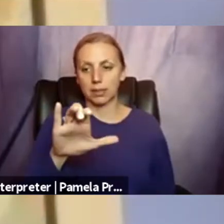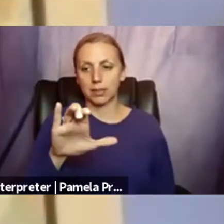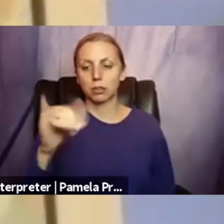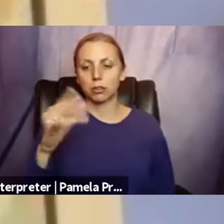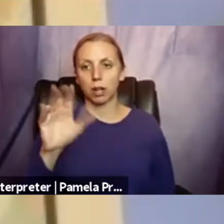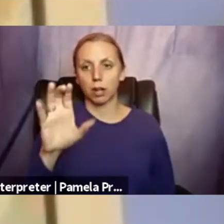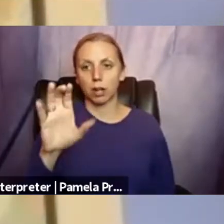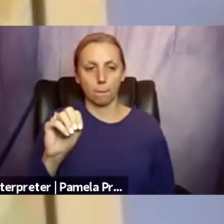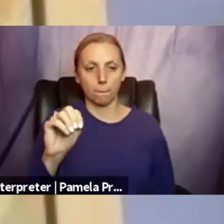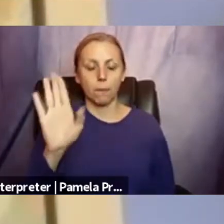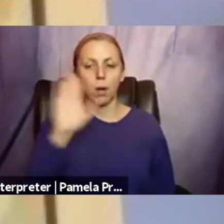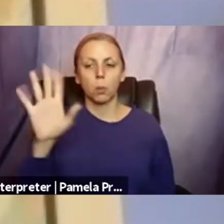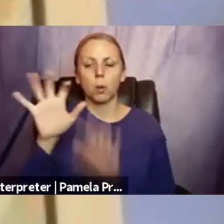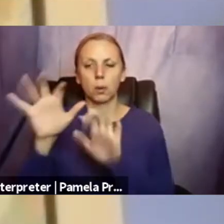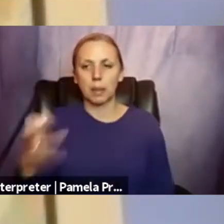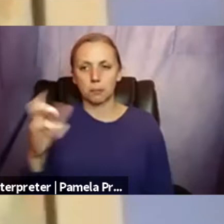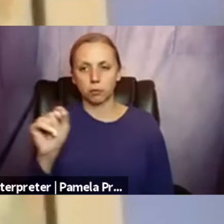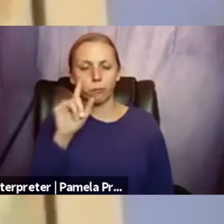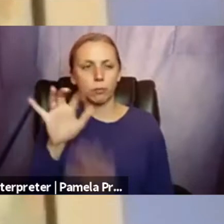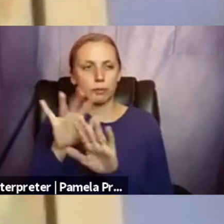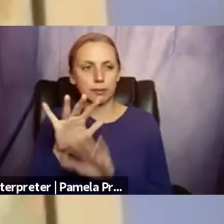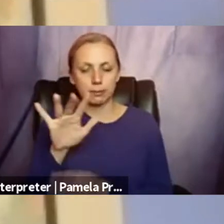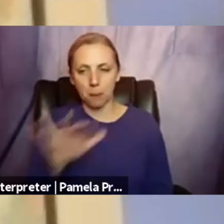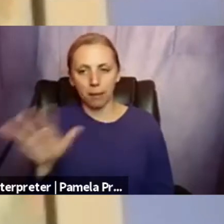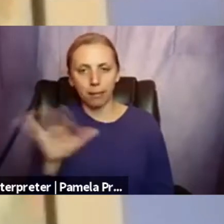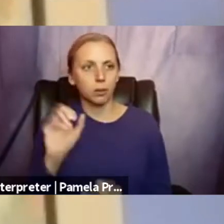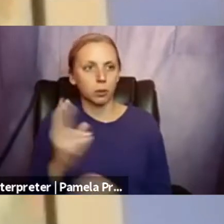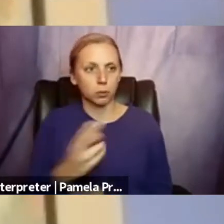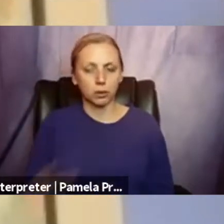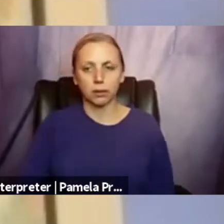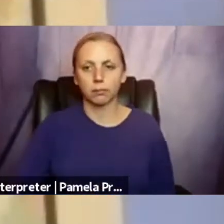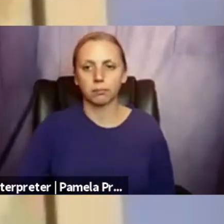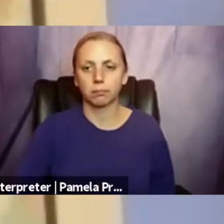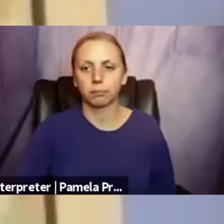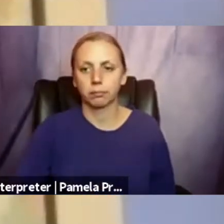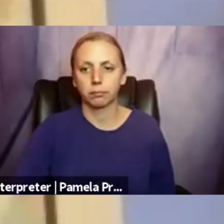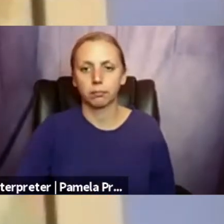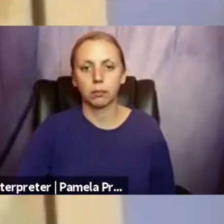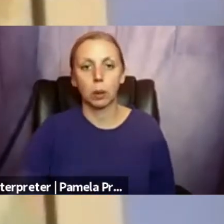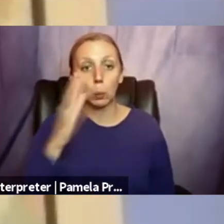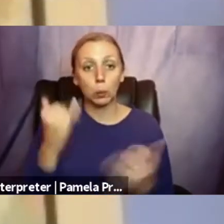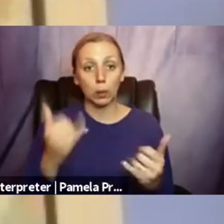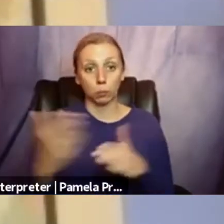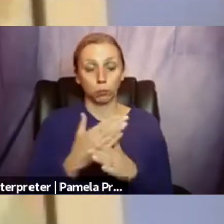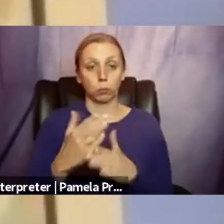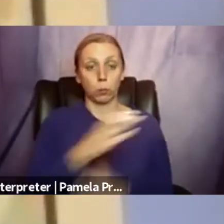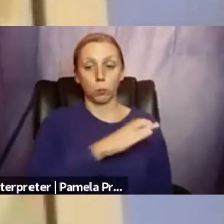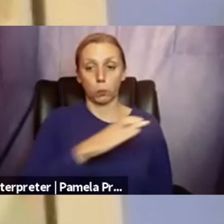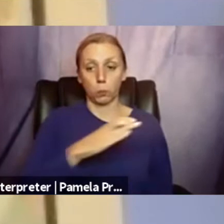for spelling and utilization. I will now share our community guidelines and read our land acknowledgement.